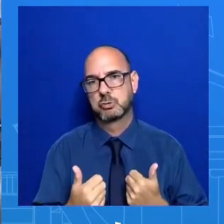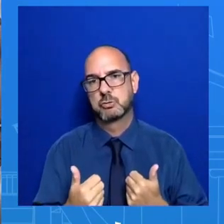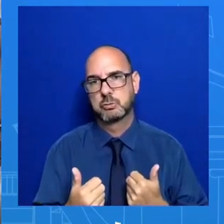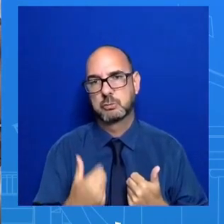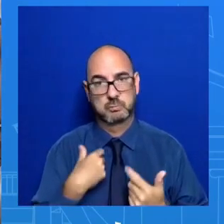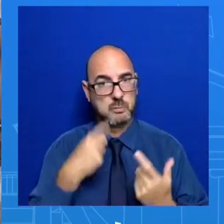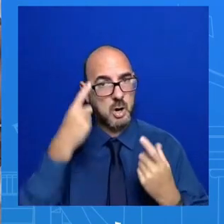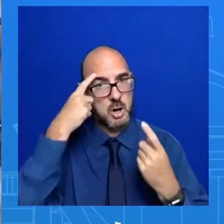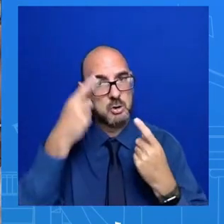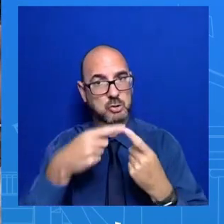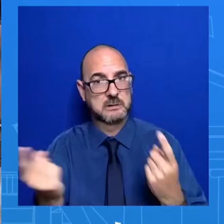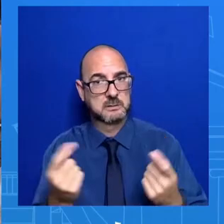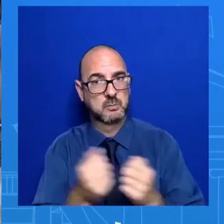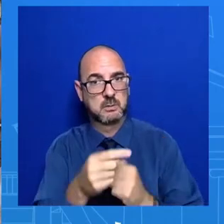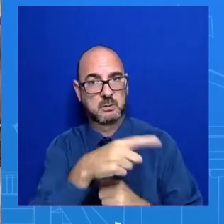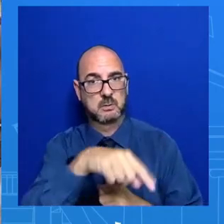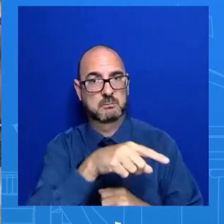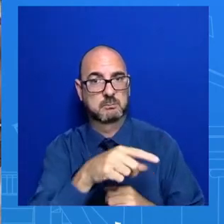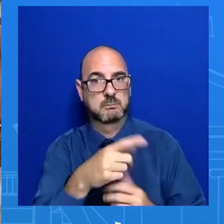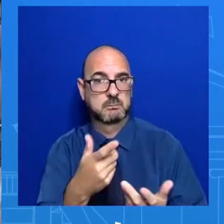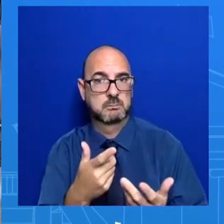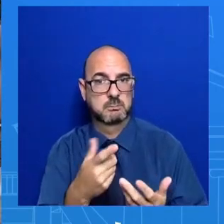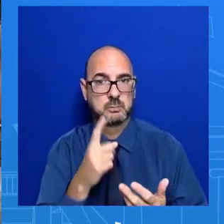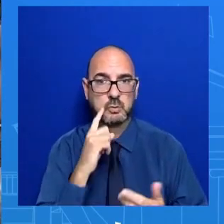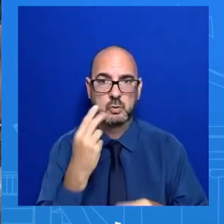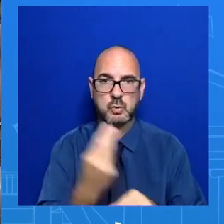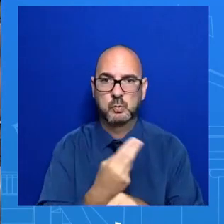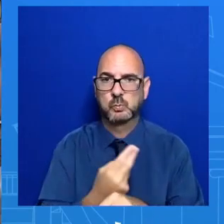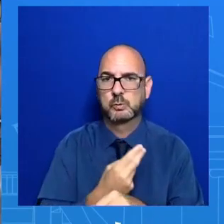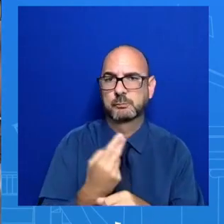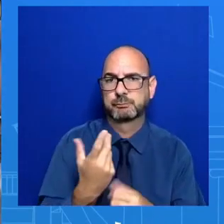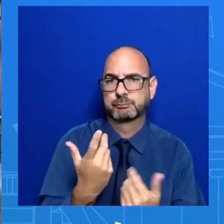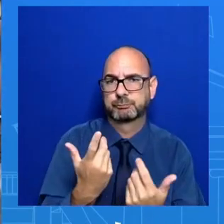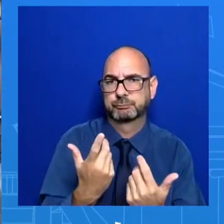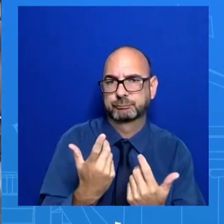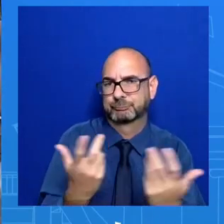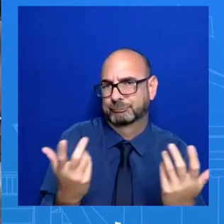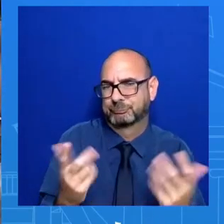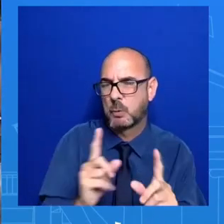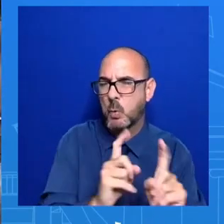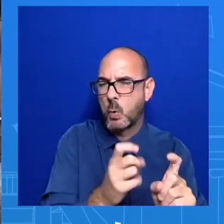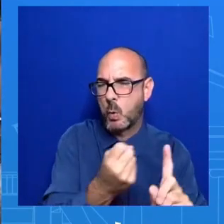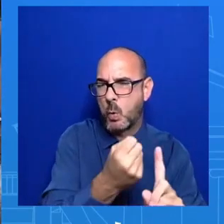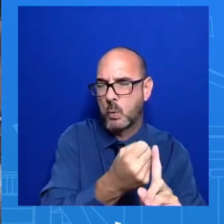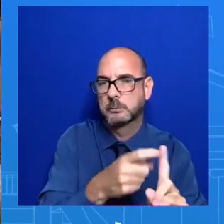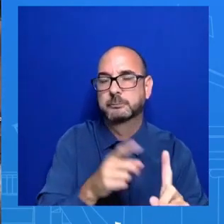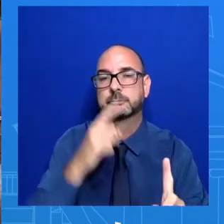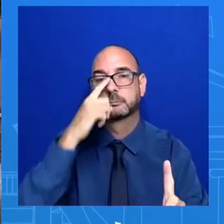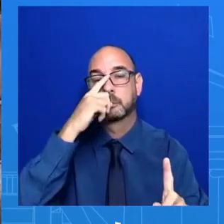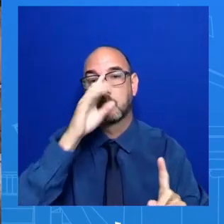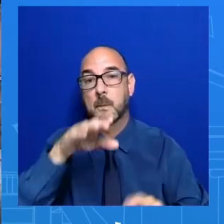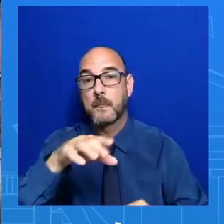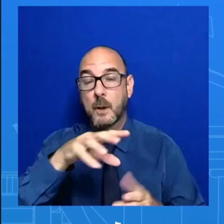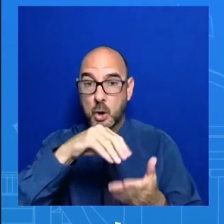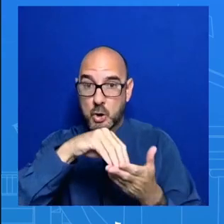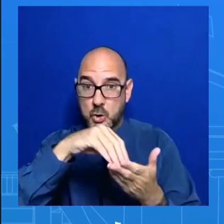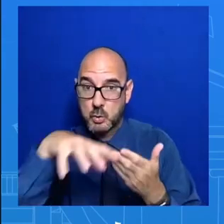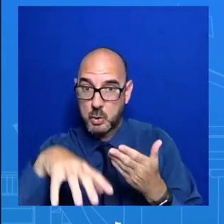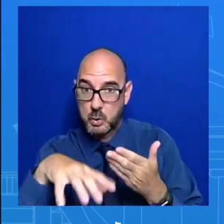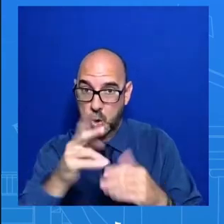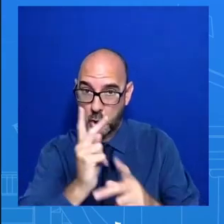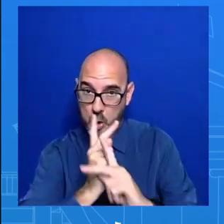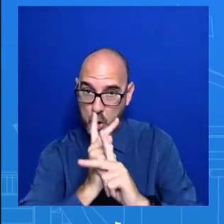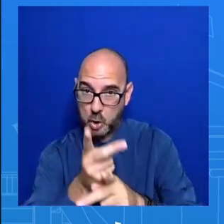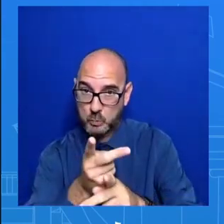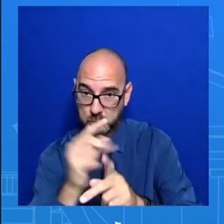sure. Does the administration think that student loan debt cancellation contributes to inflation? What we believe